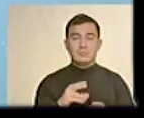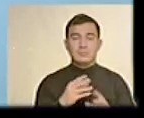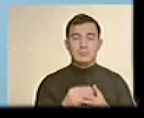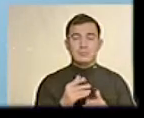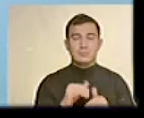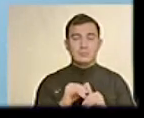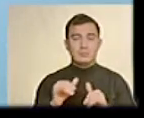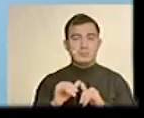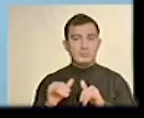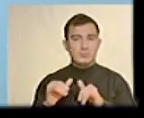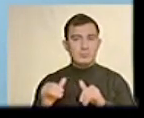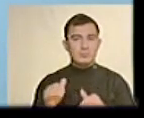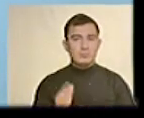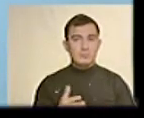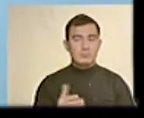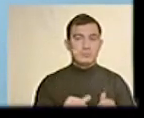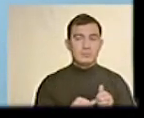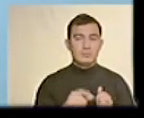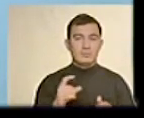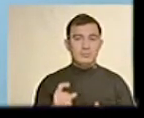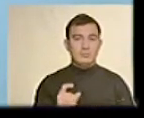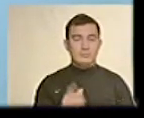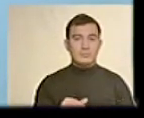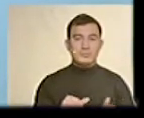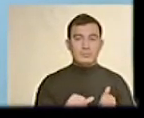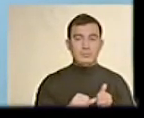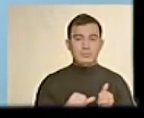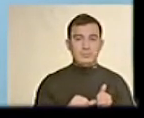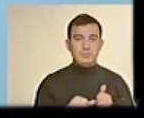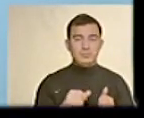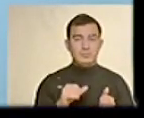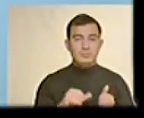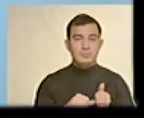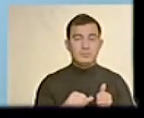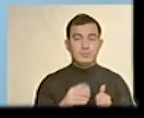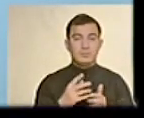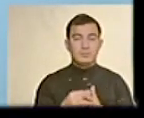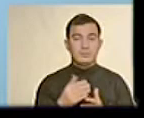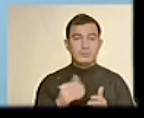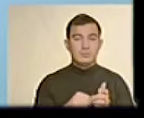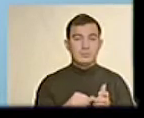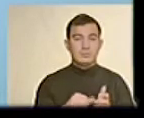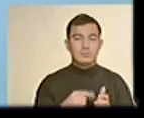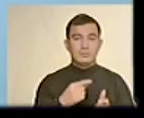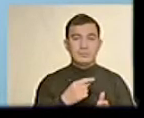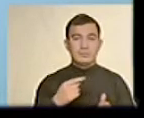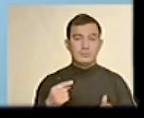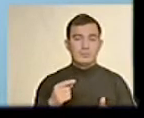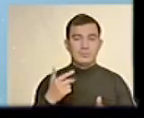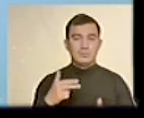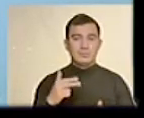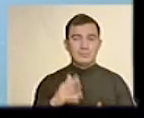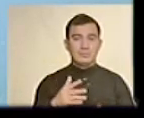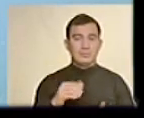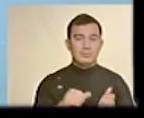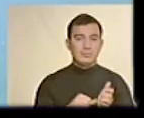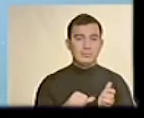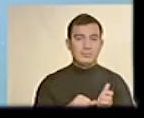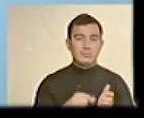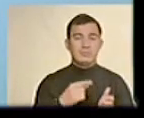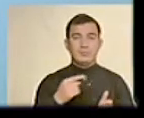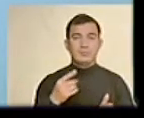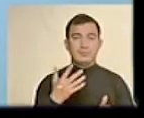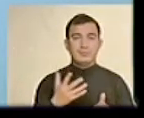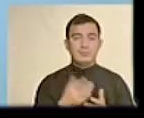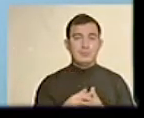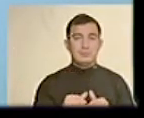x ga ko'paytirsak 6x bo'ladi, 6 ni minus 5 ga ko'paytirganimizda minus 30 bo'ladi. E'tibor bering, minus 5x